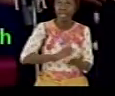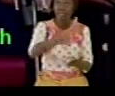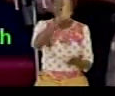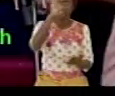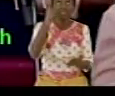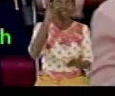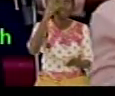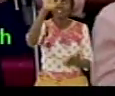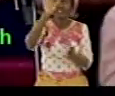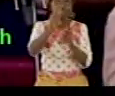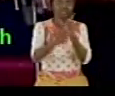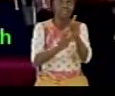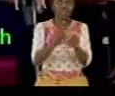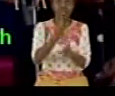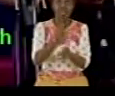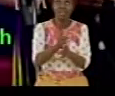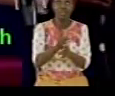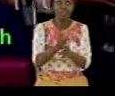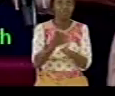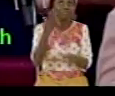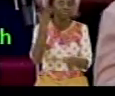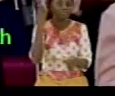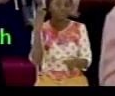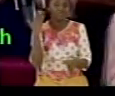though I never see your typo.